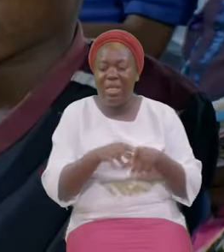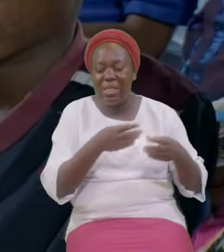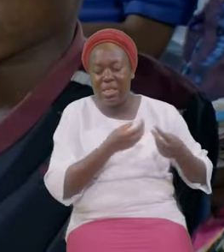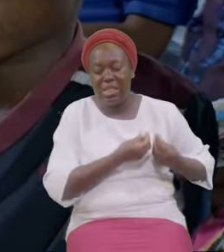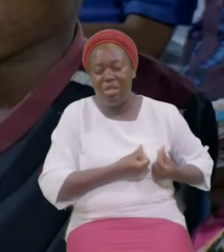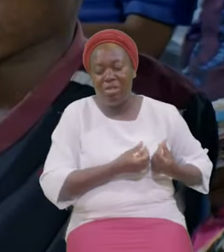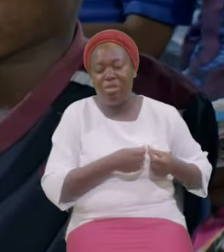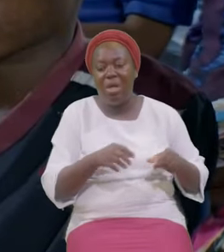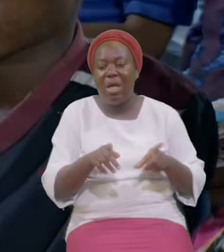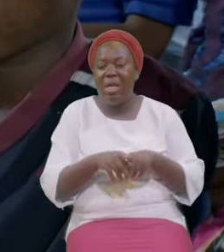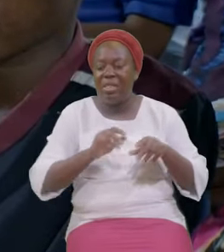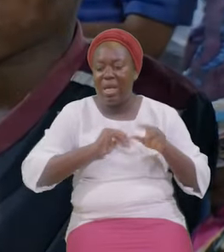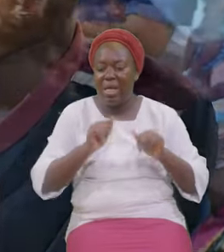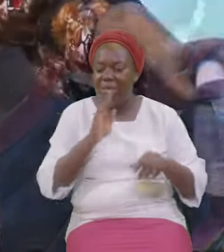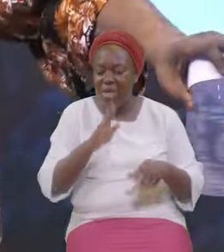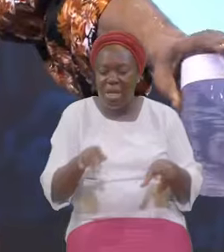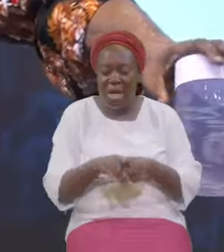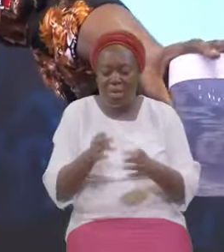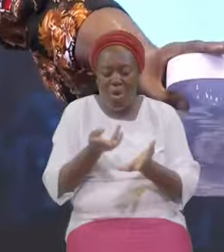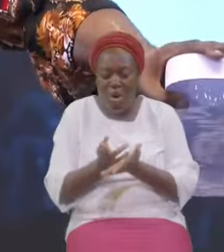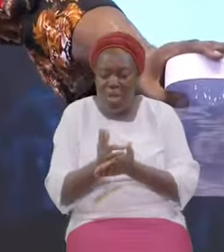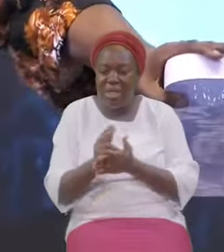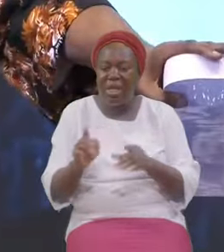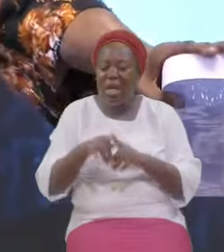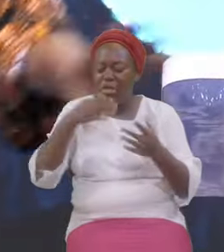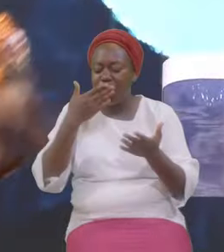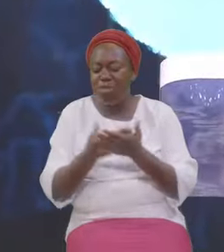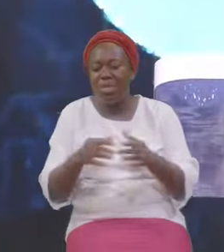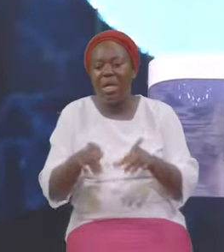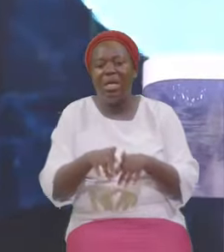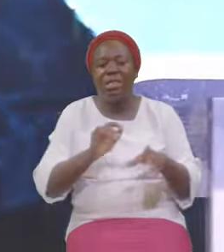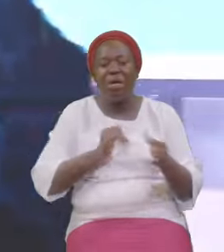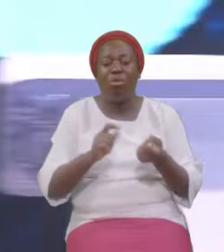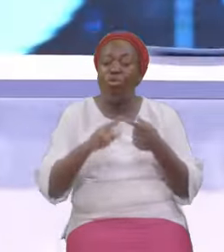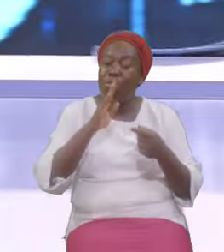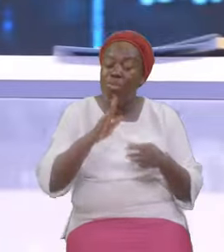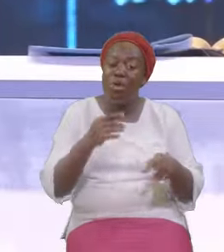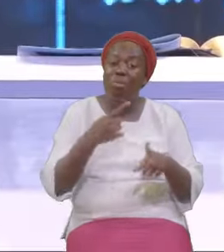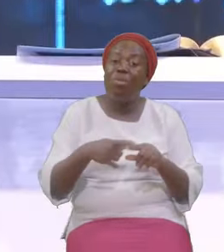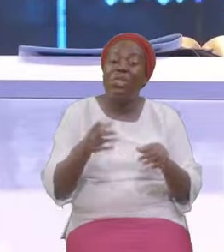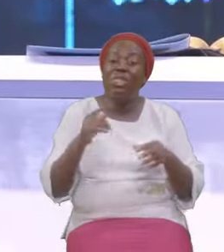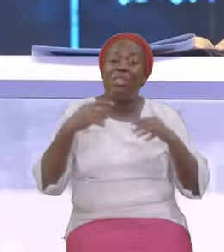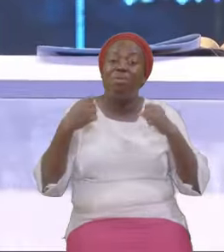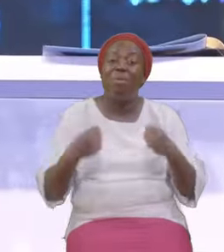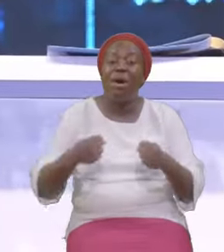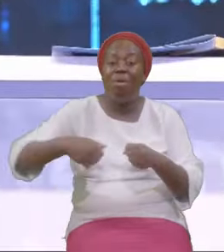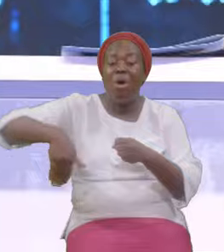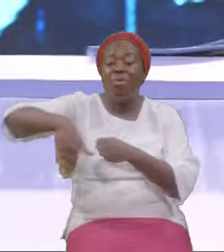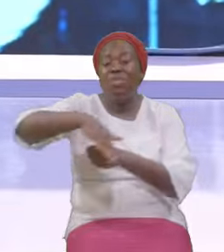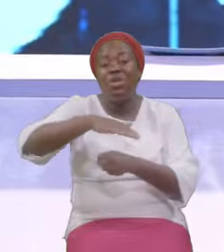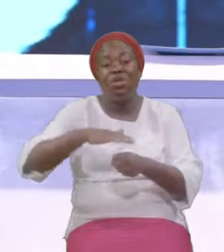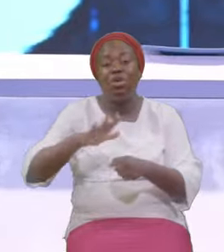I ought to be, as good as I ought to be. But the power beyond your own